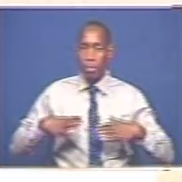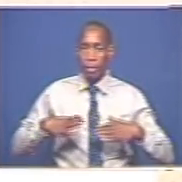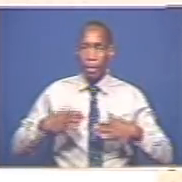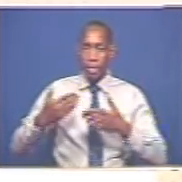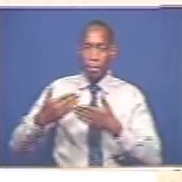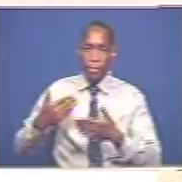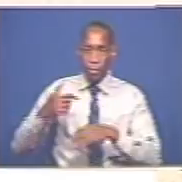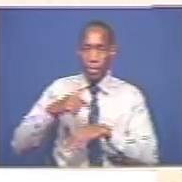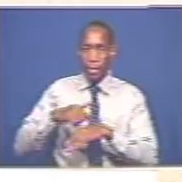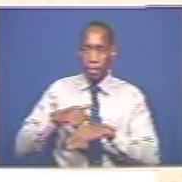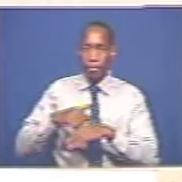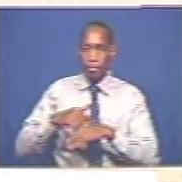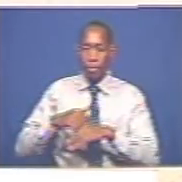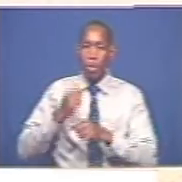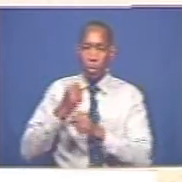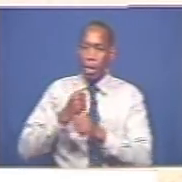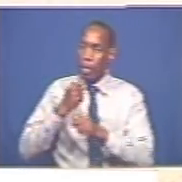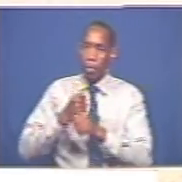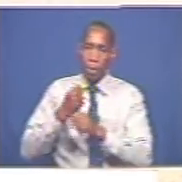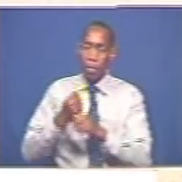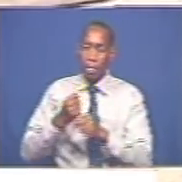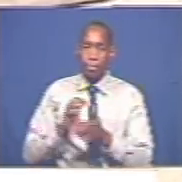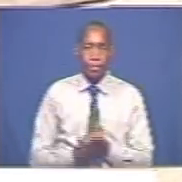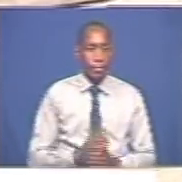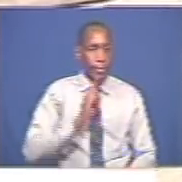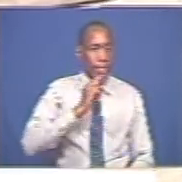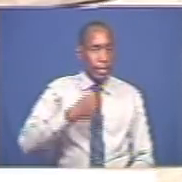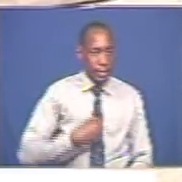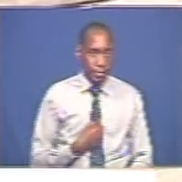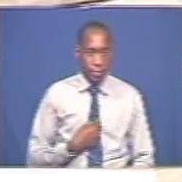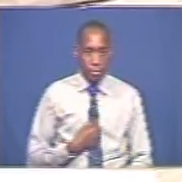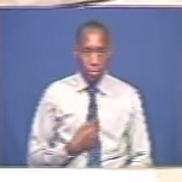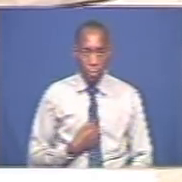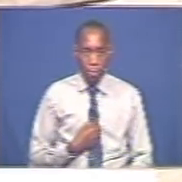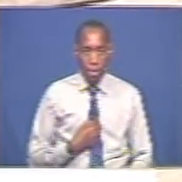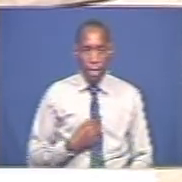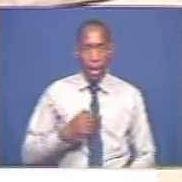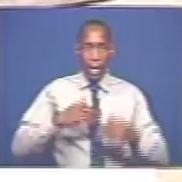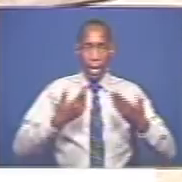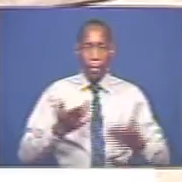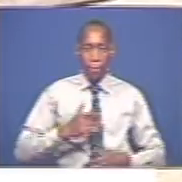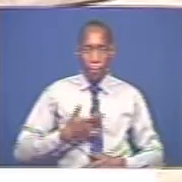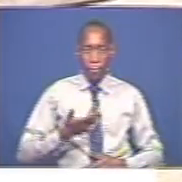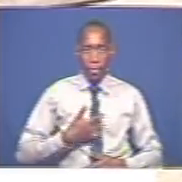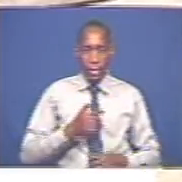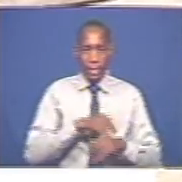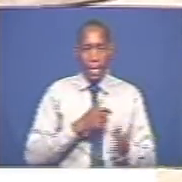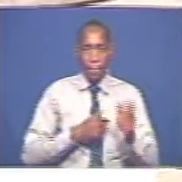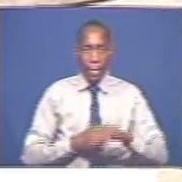you're just productive. Tell me, how do you feel when you're back to your normal